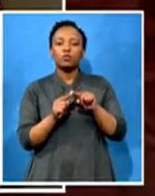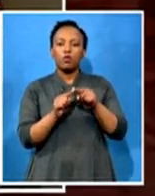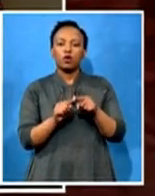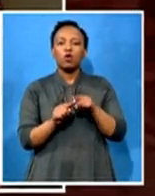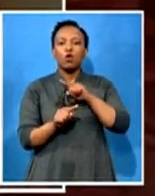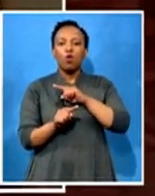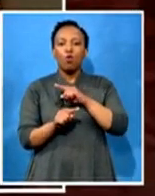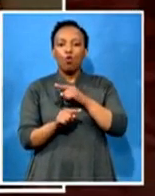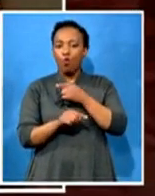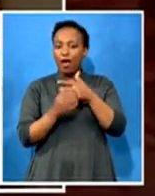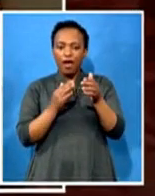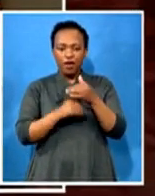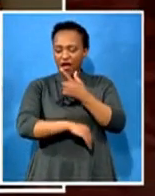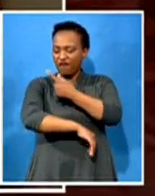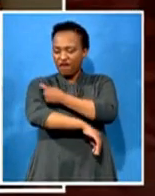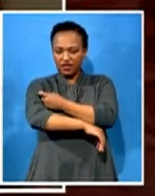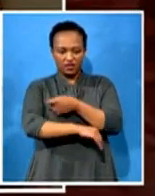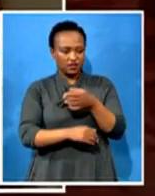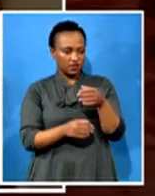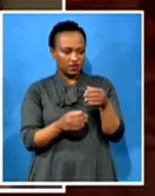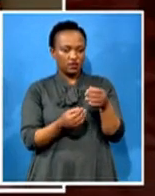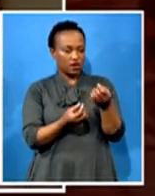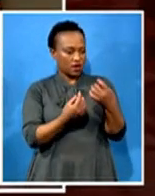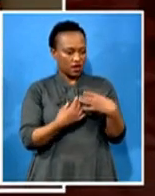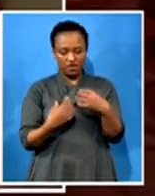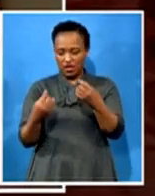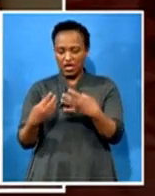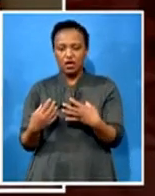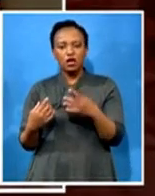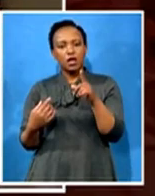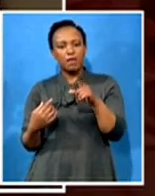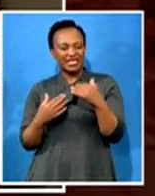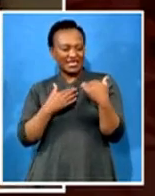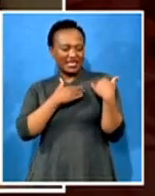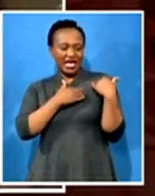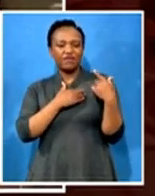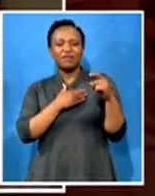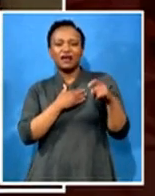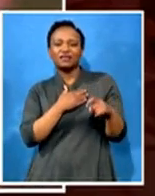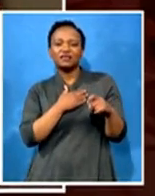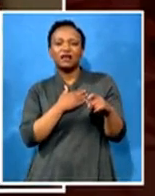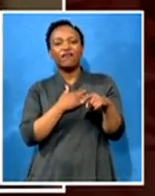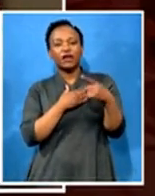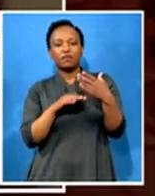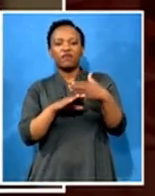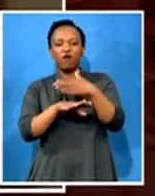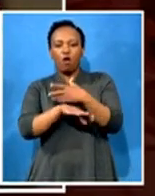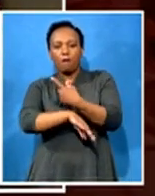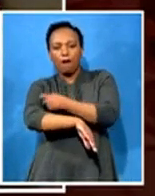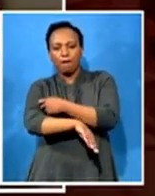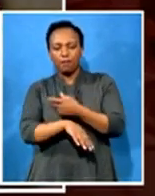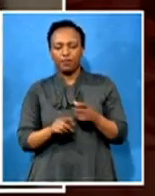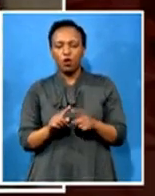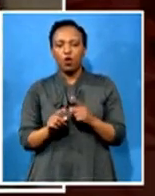and effective. And obviously, we're not rolling out vaccines until that we're assured that they've been through the processes, they've been through the